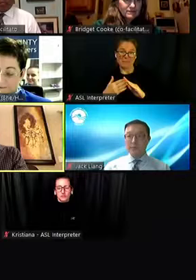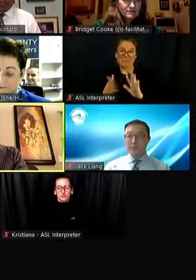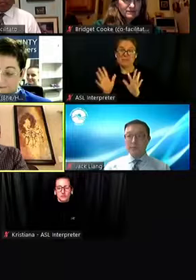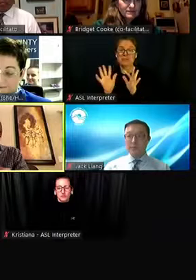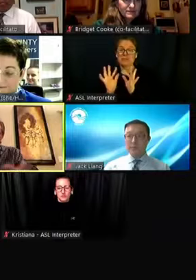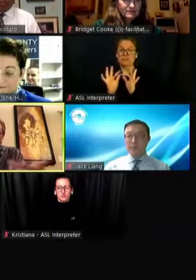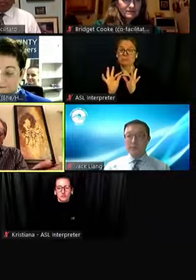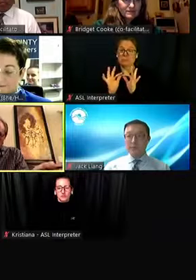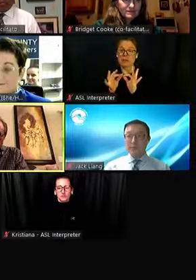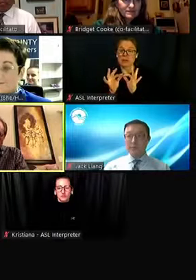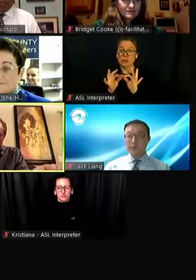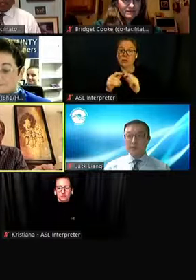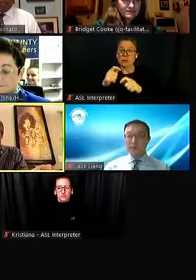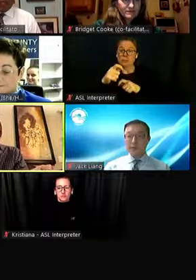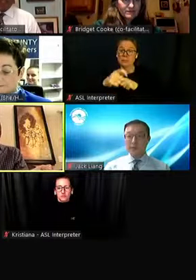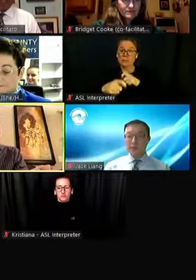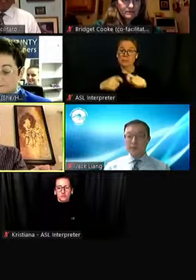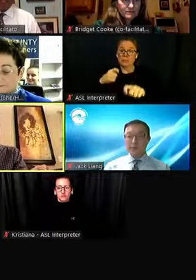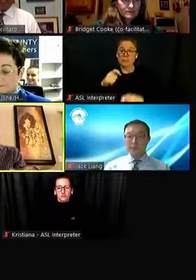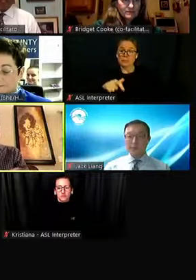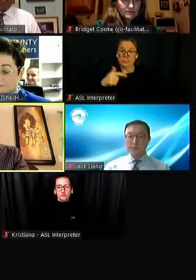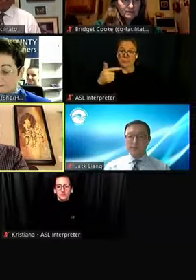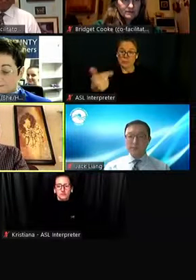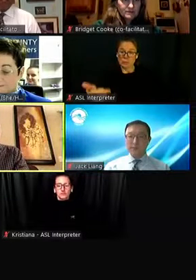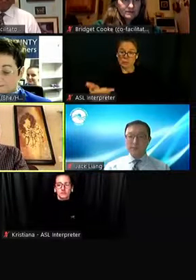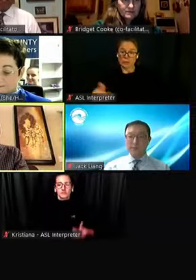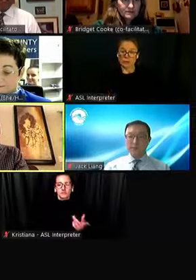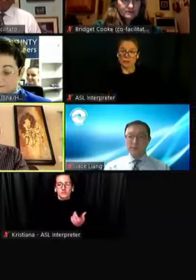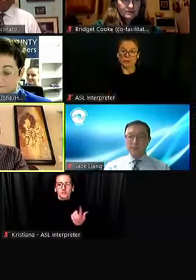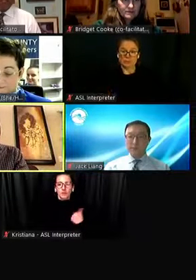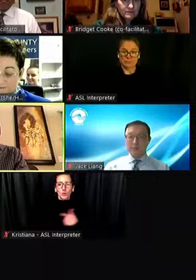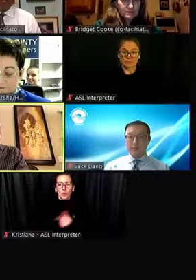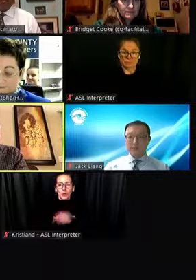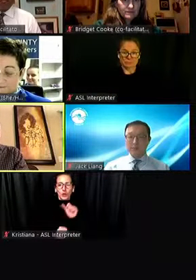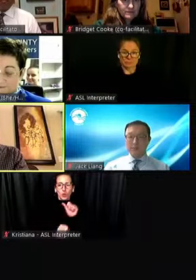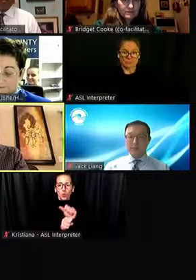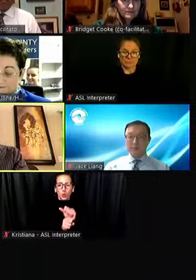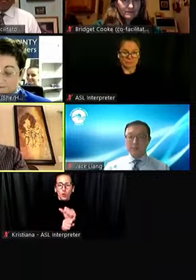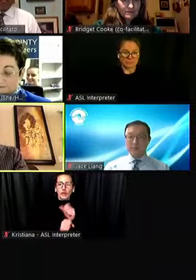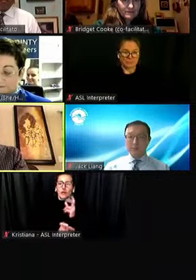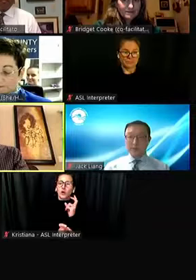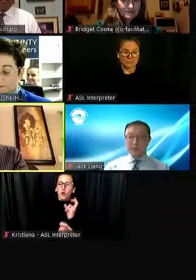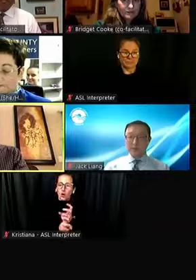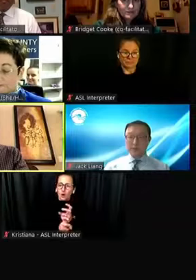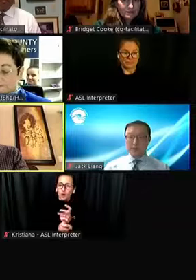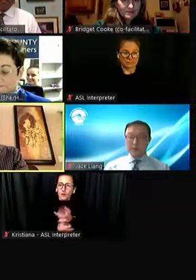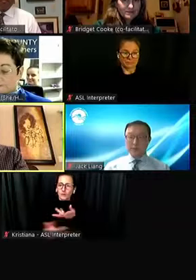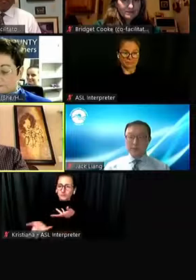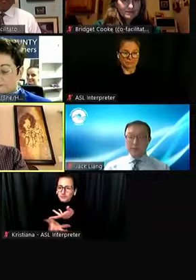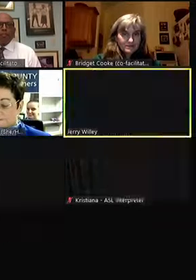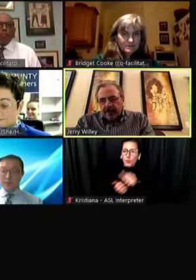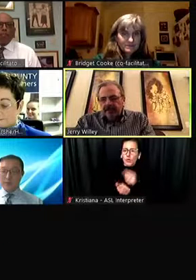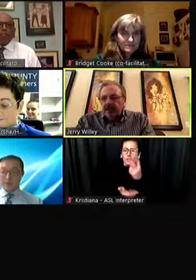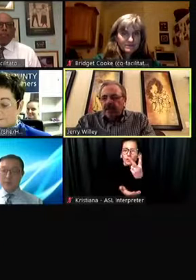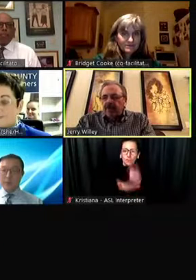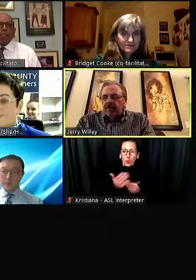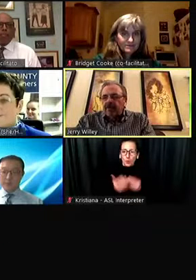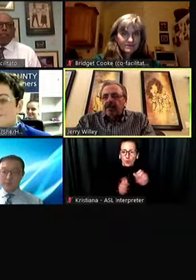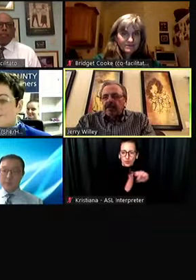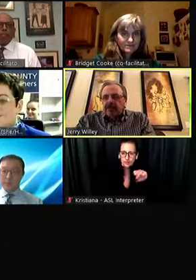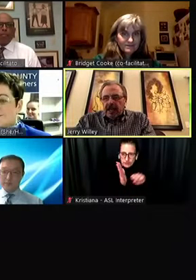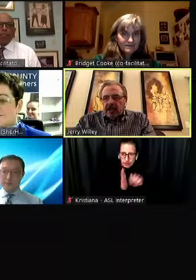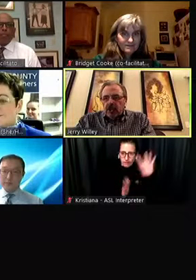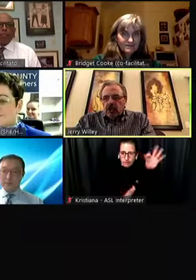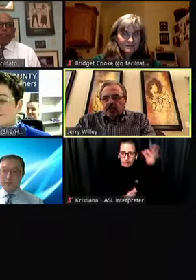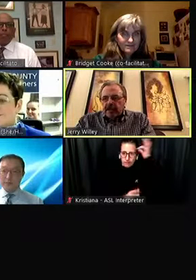our state legislature, our federal as well, to provide a stronger rural broadband. So all I can say there